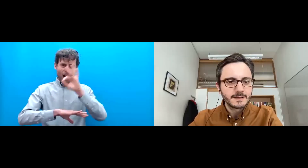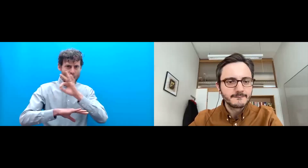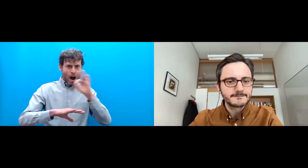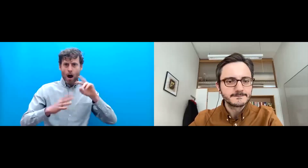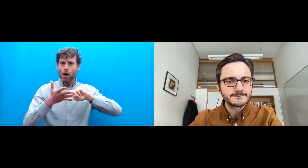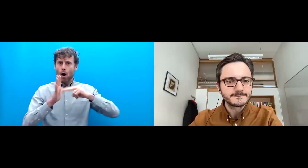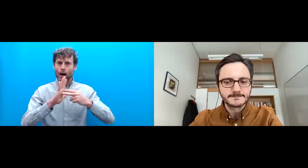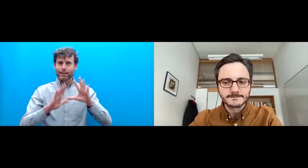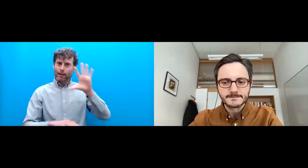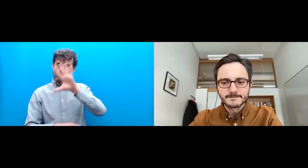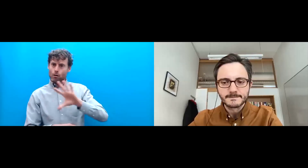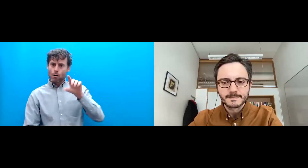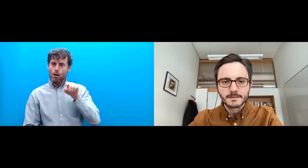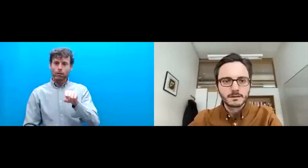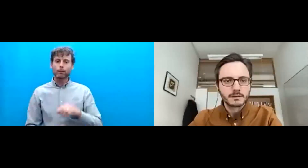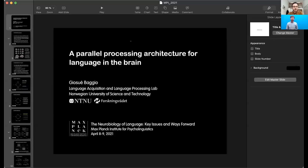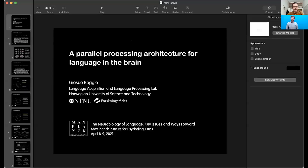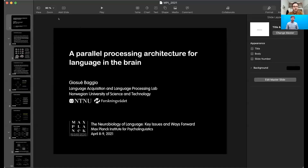screen.